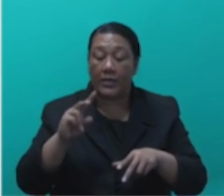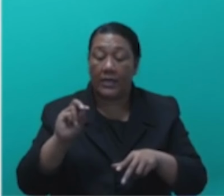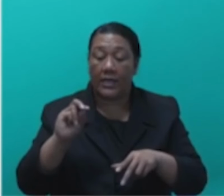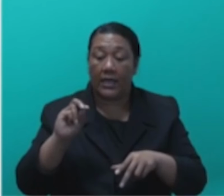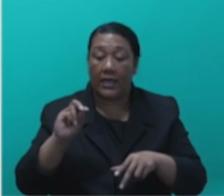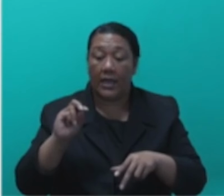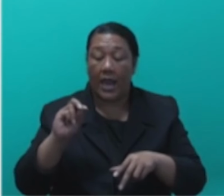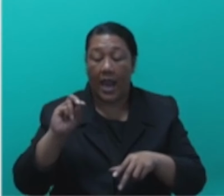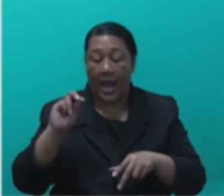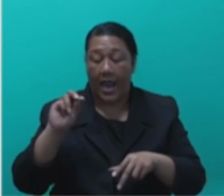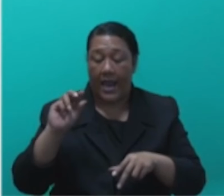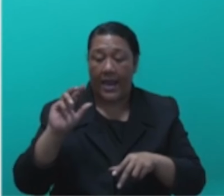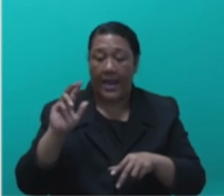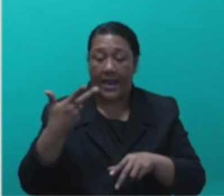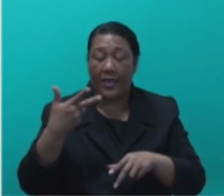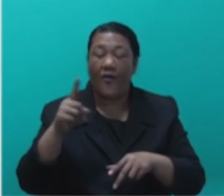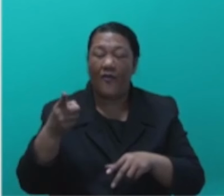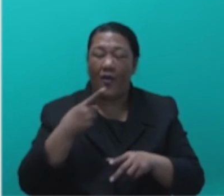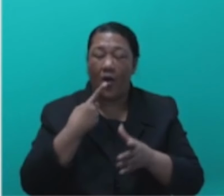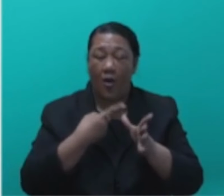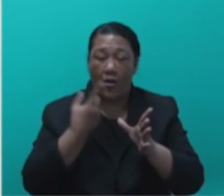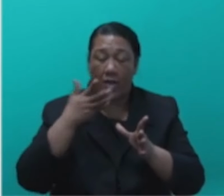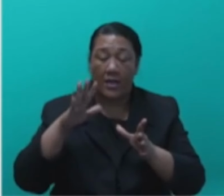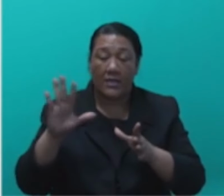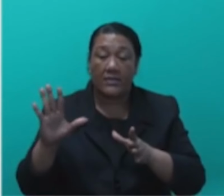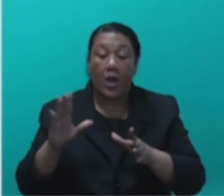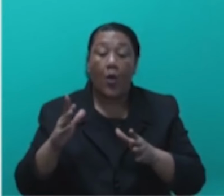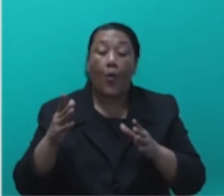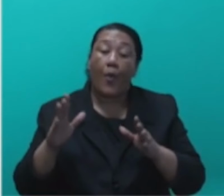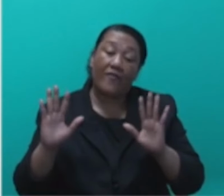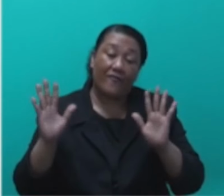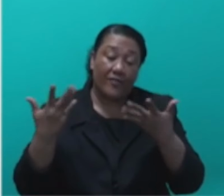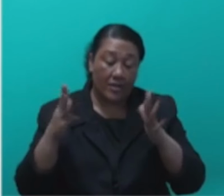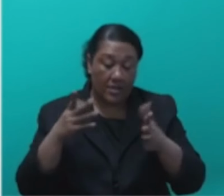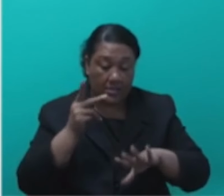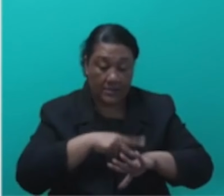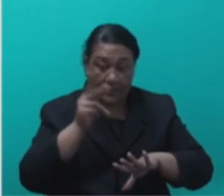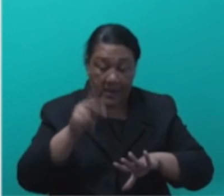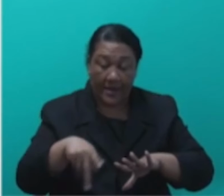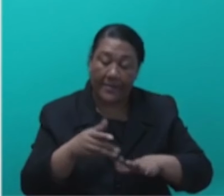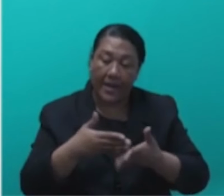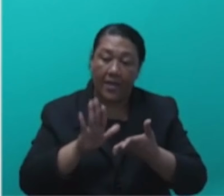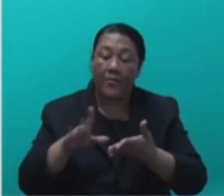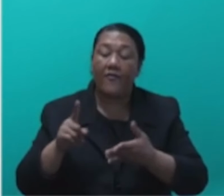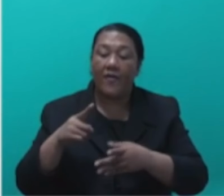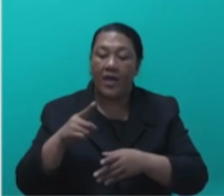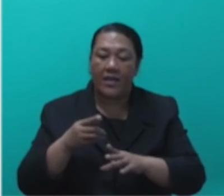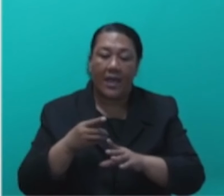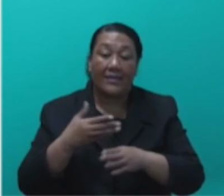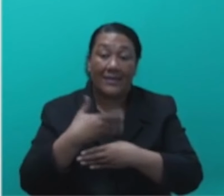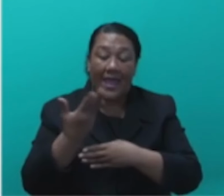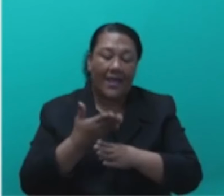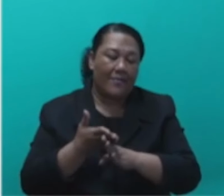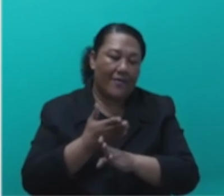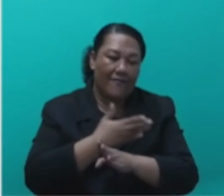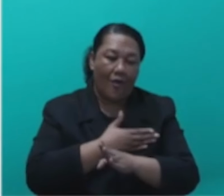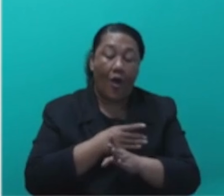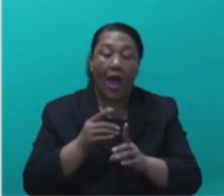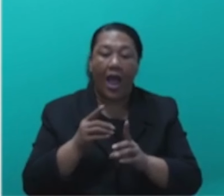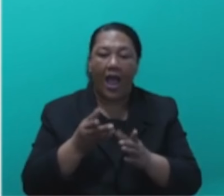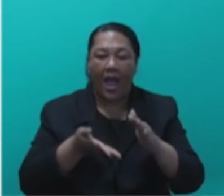of the meeting, after our cabinet approval the day before under DPM subcommittee. The